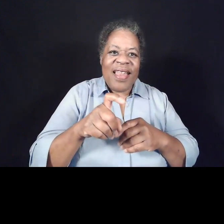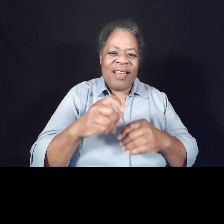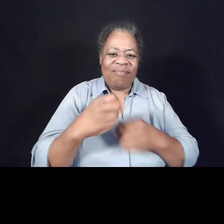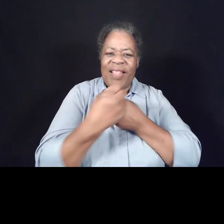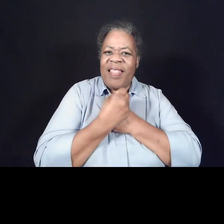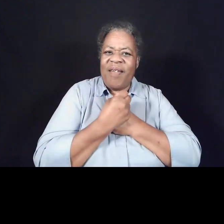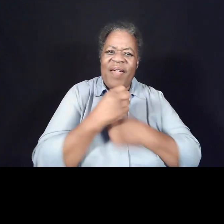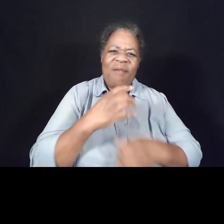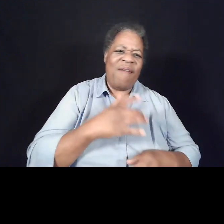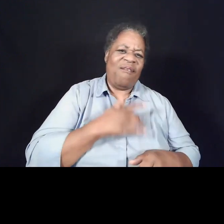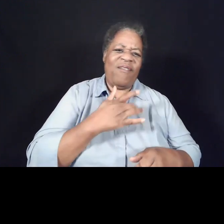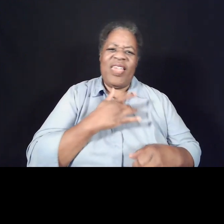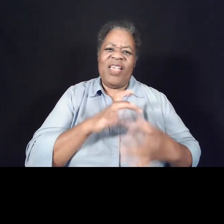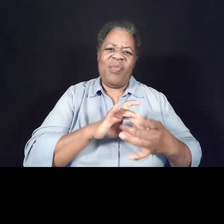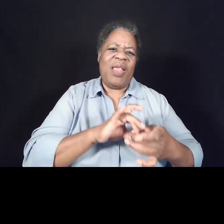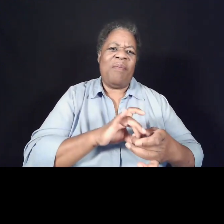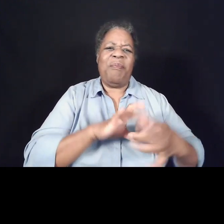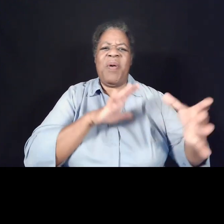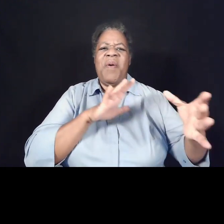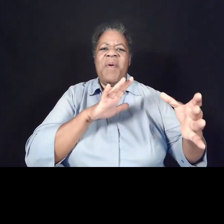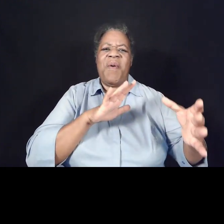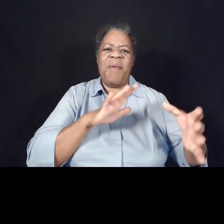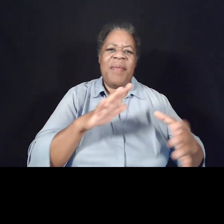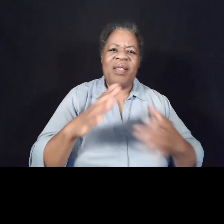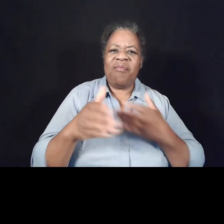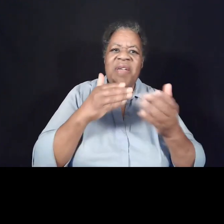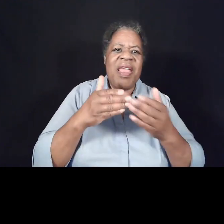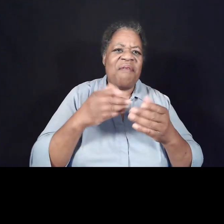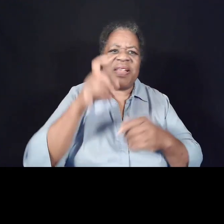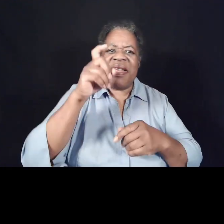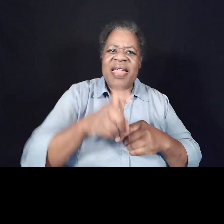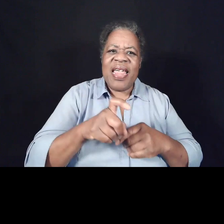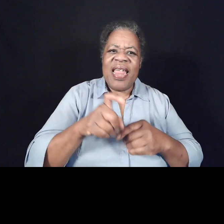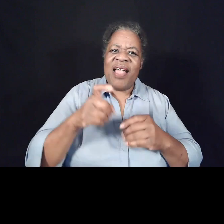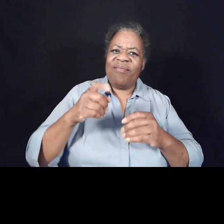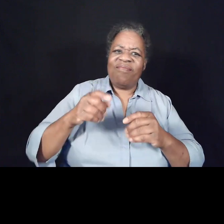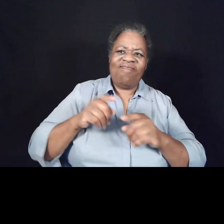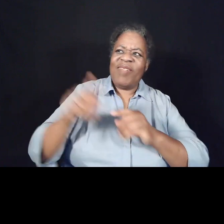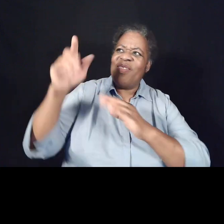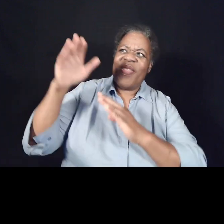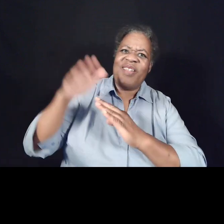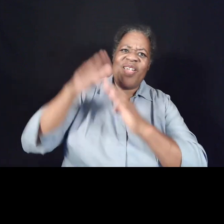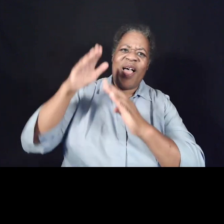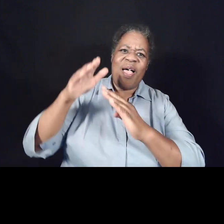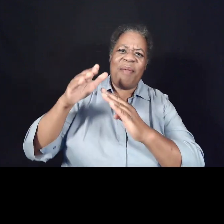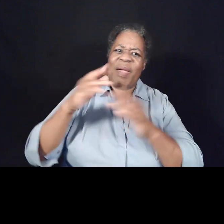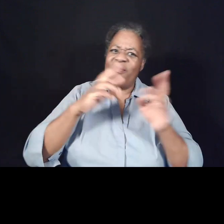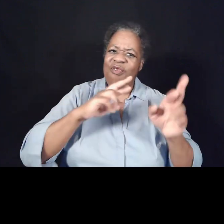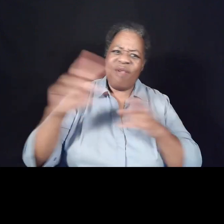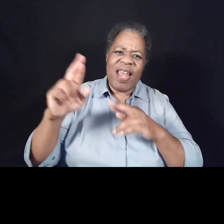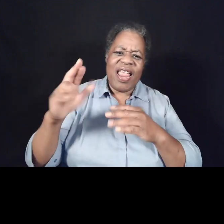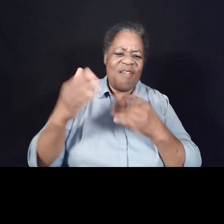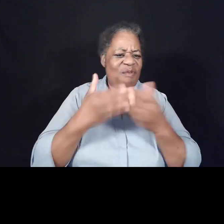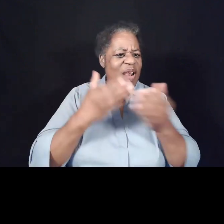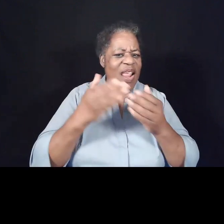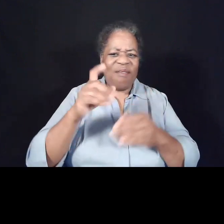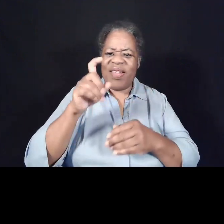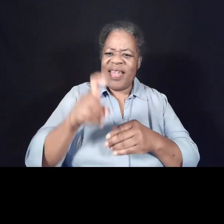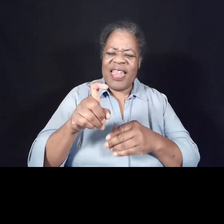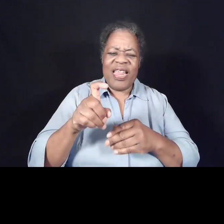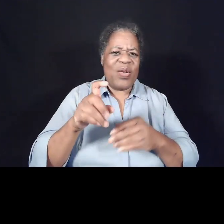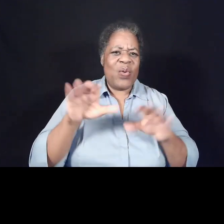I break the chains. Whatever it takes, yeah, take me to the top. I'm ready for whatever it takes."